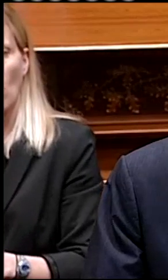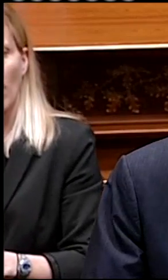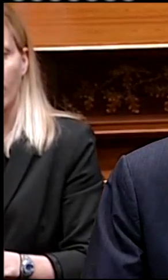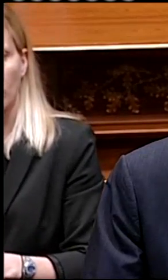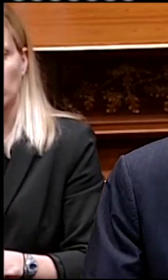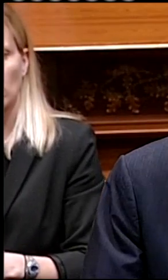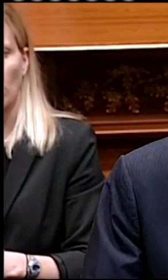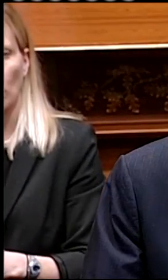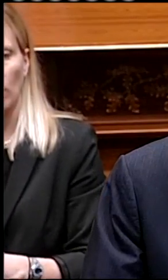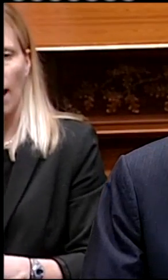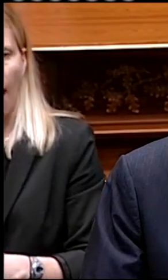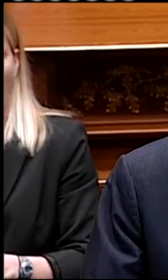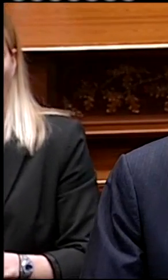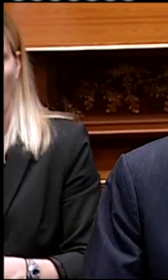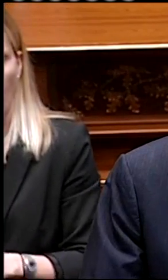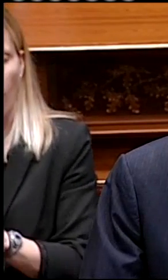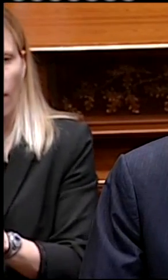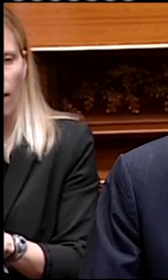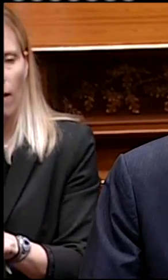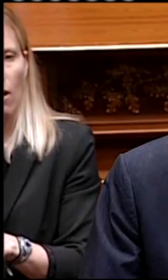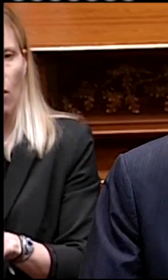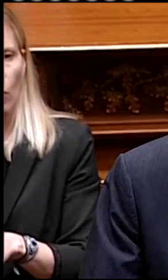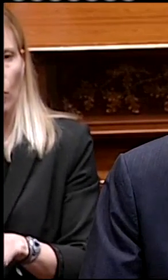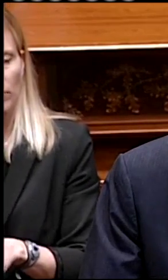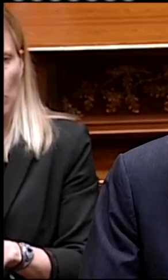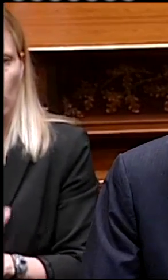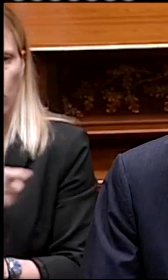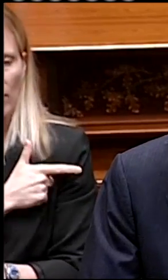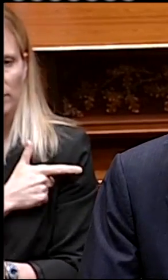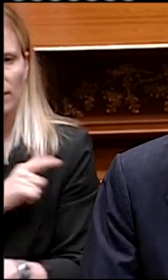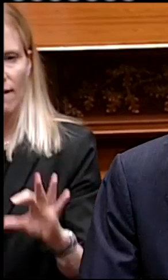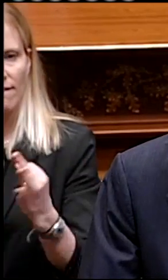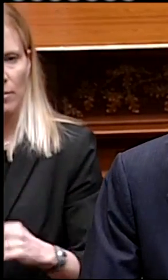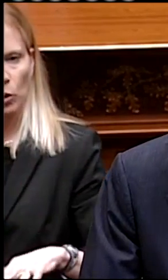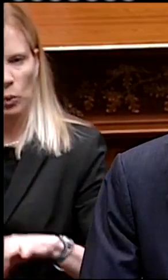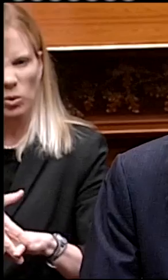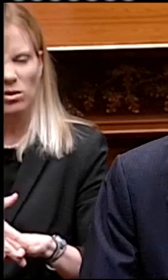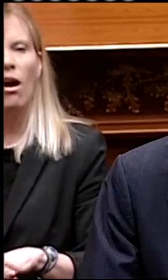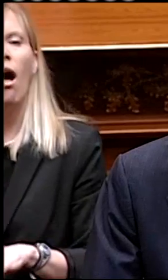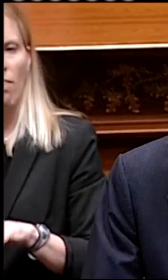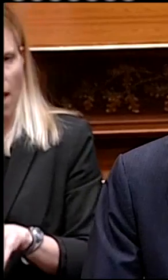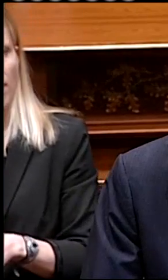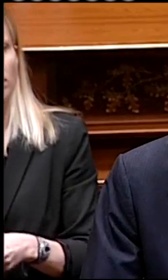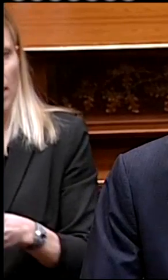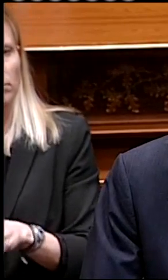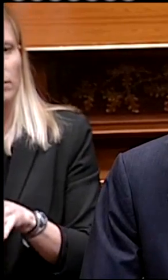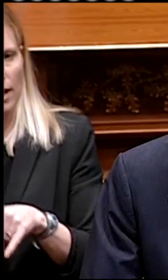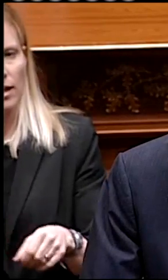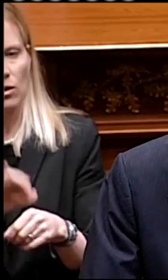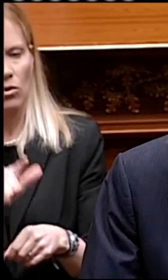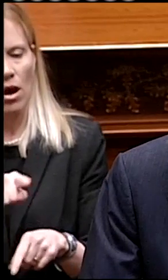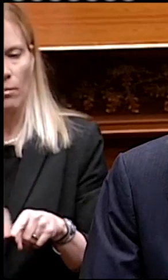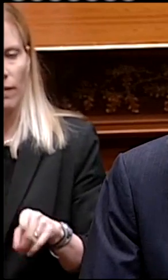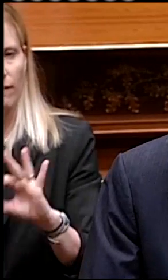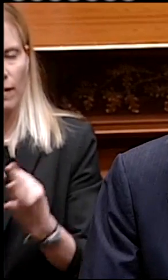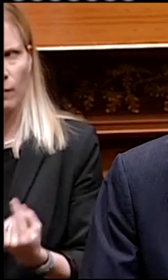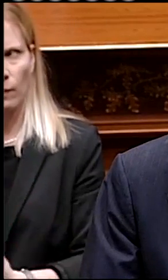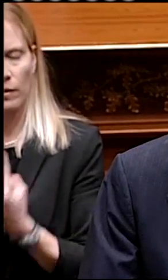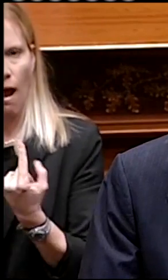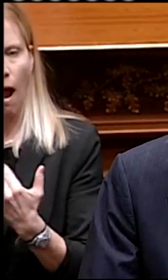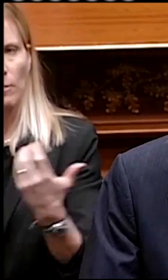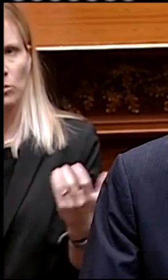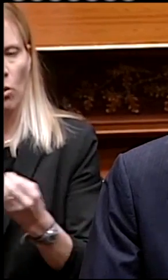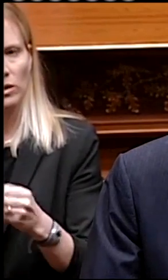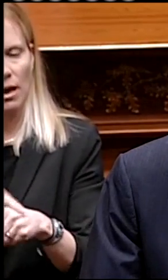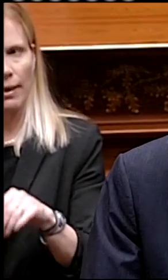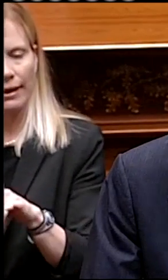Iowa. The Grips' loyalty and family roots have kept them in Illinois, but they wonder how much longer